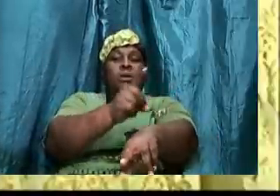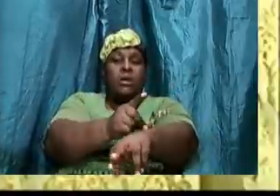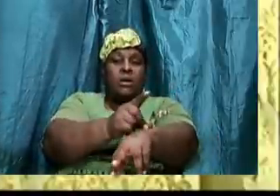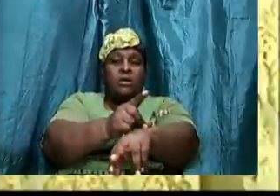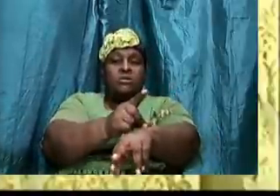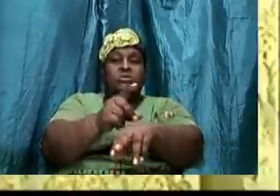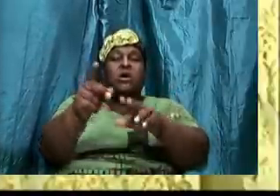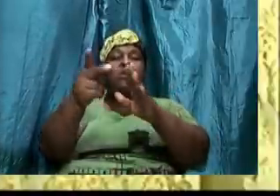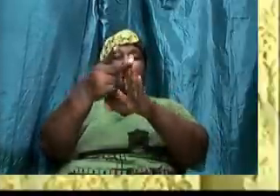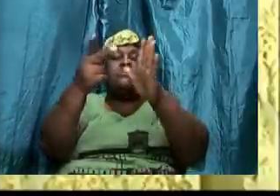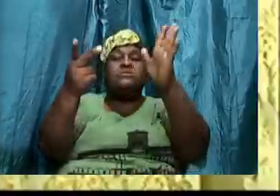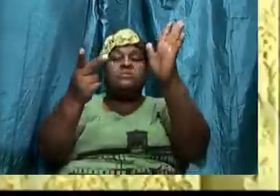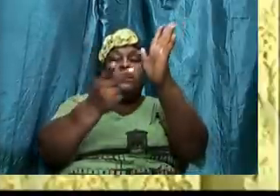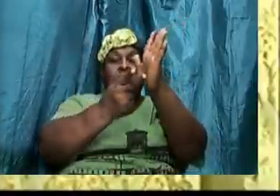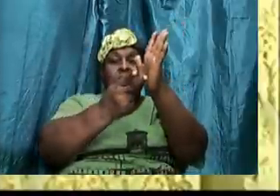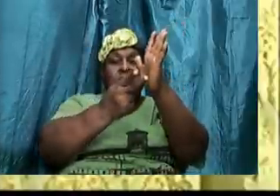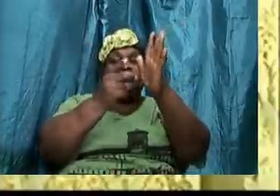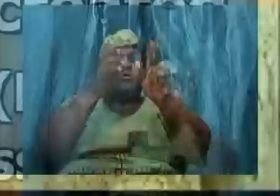dominions,